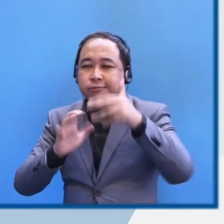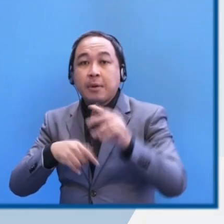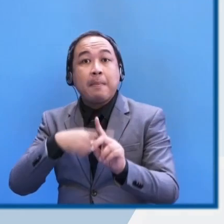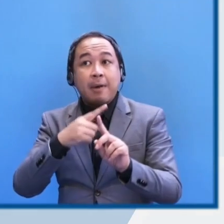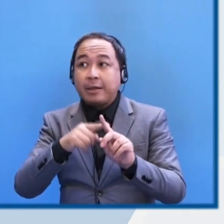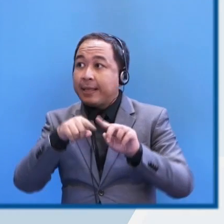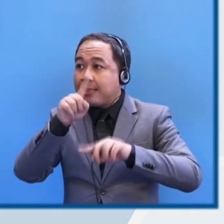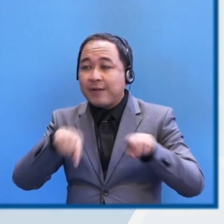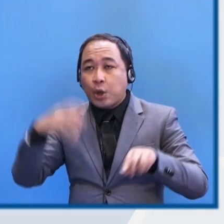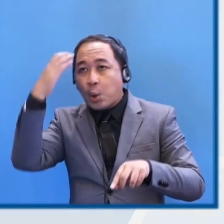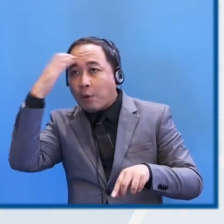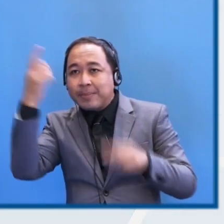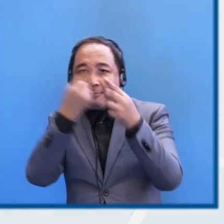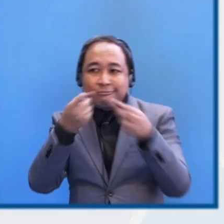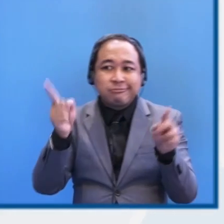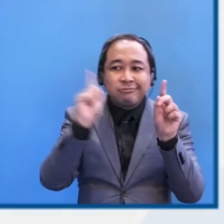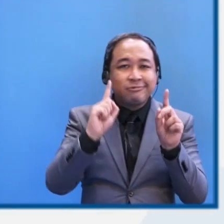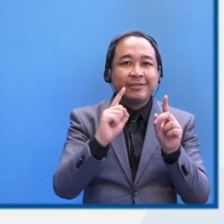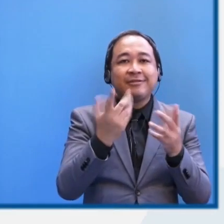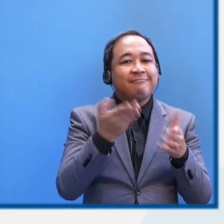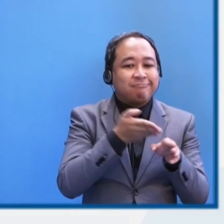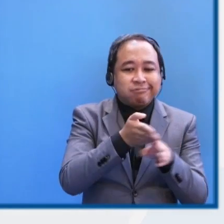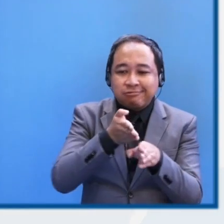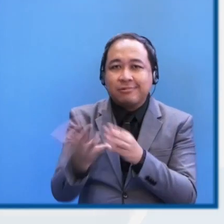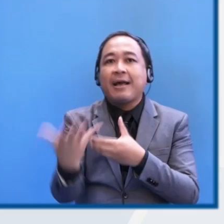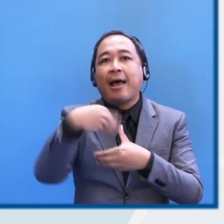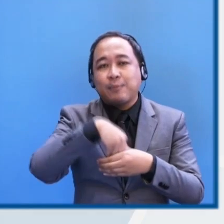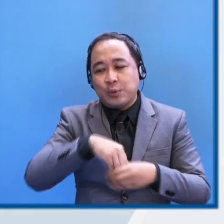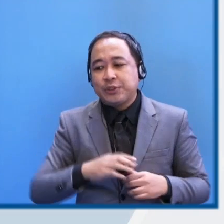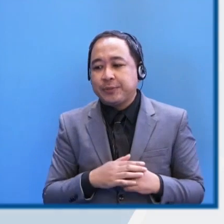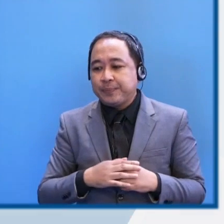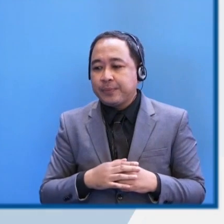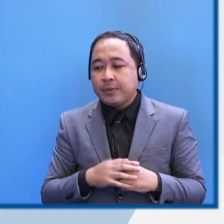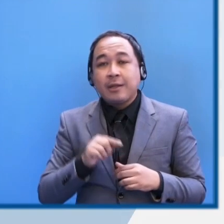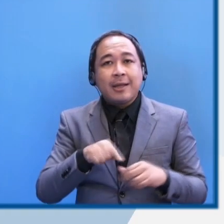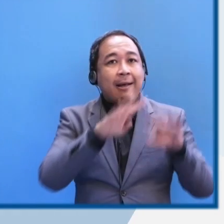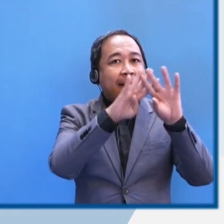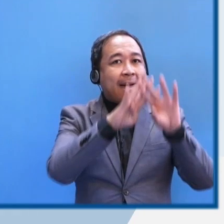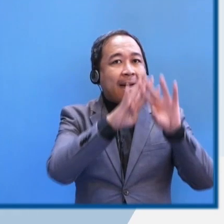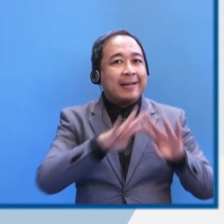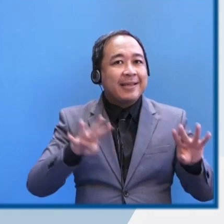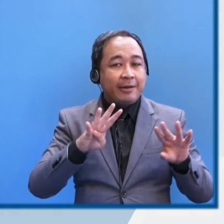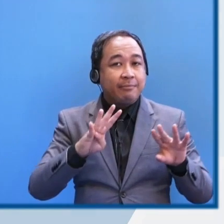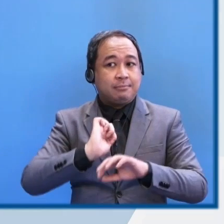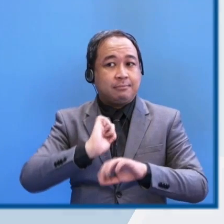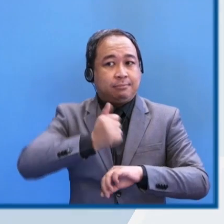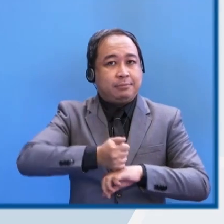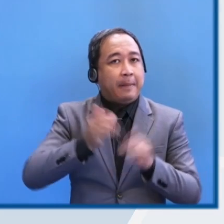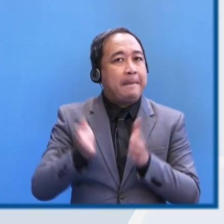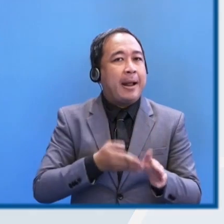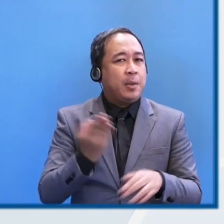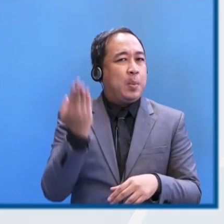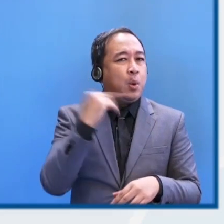risks. The ASEAN initiated cooperation on disaster management in ASEAN in 1970s. The